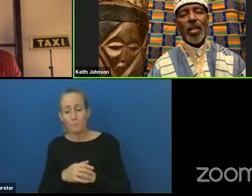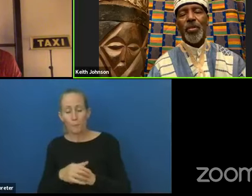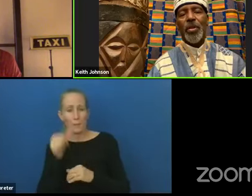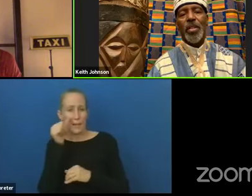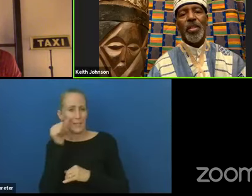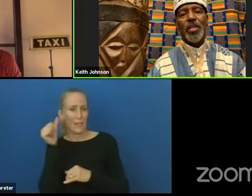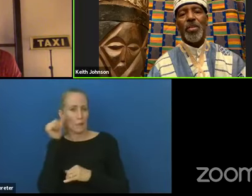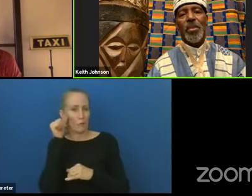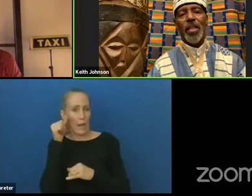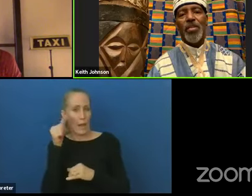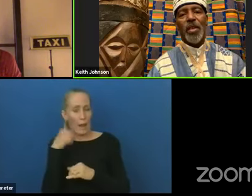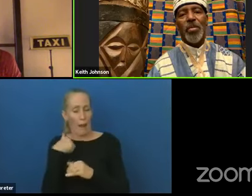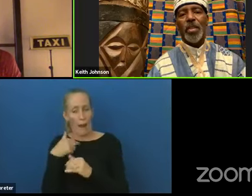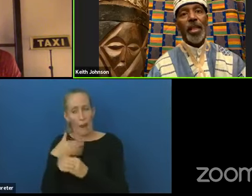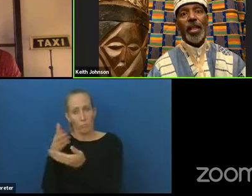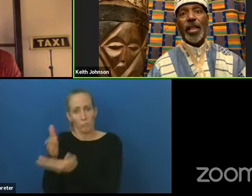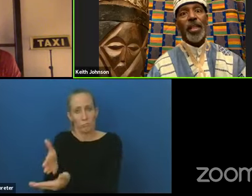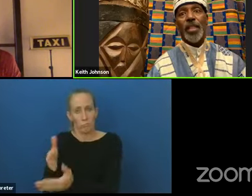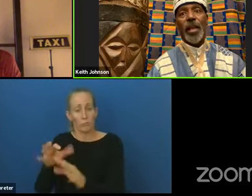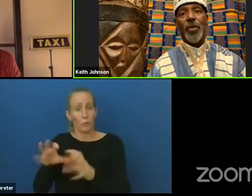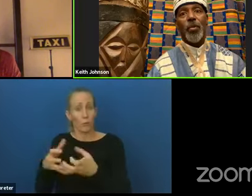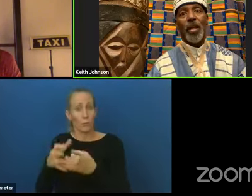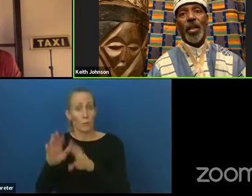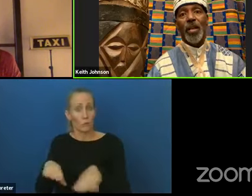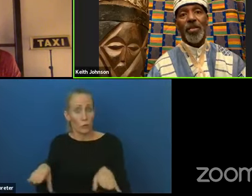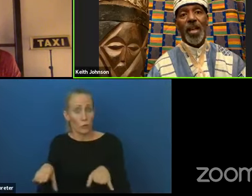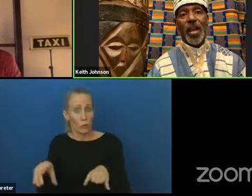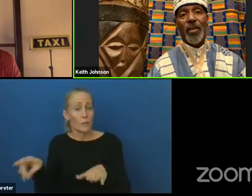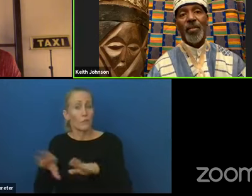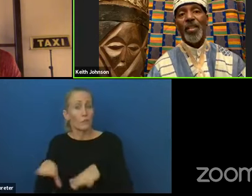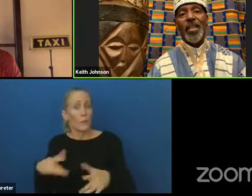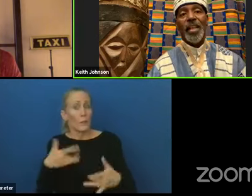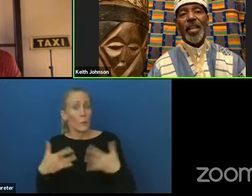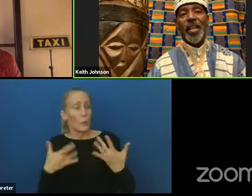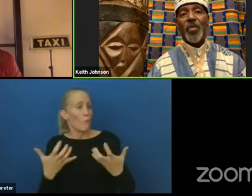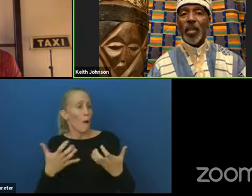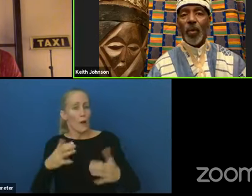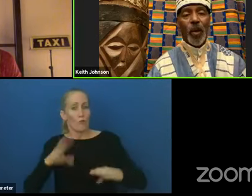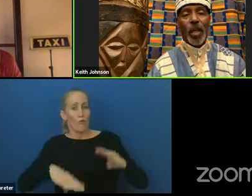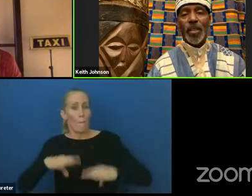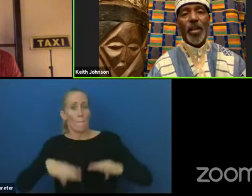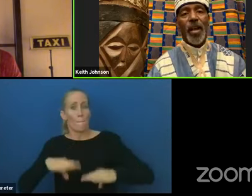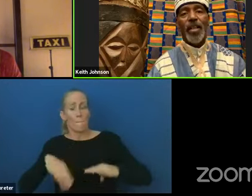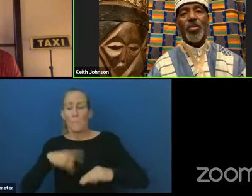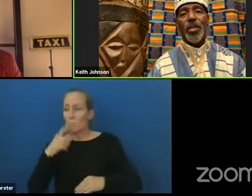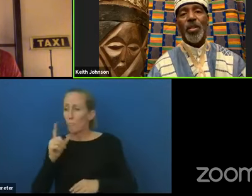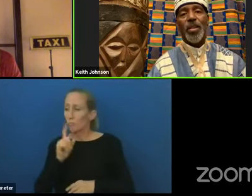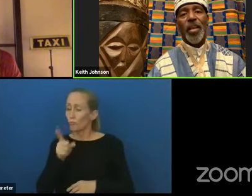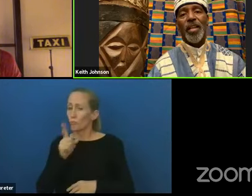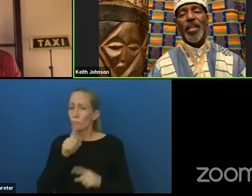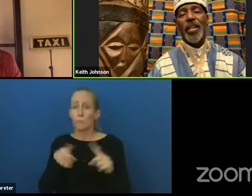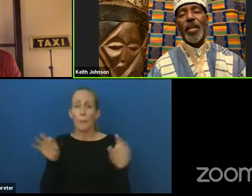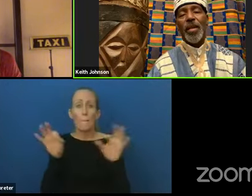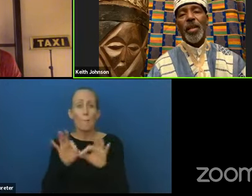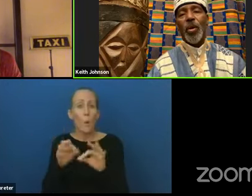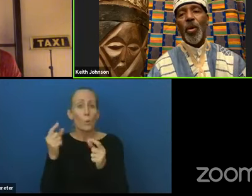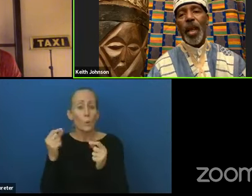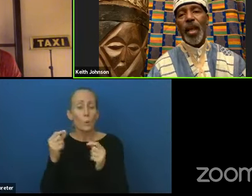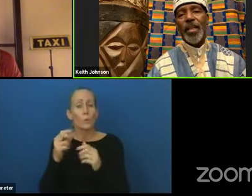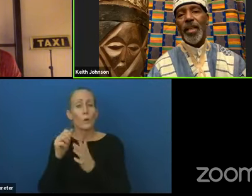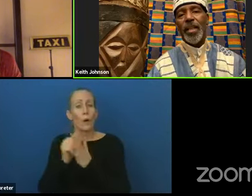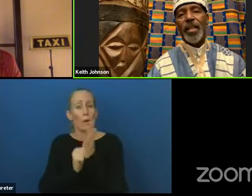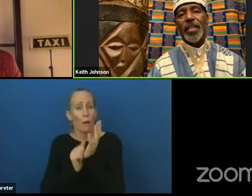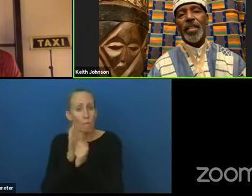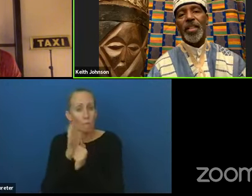I said, of course, you can play the drums. You just have to wear gloves now and wash your hands when you're done. The